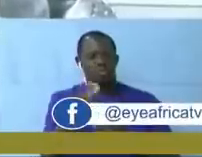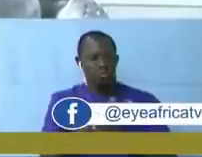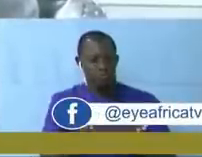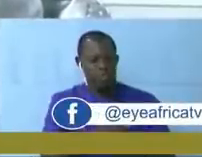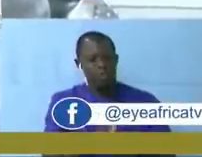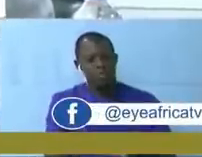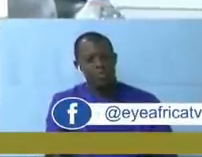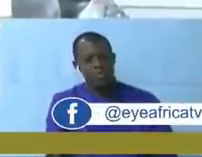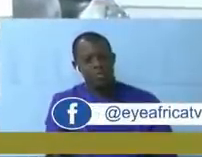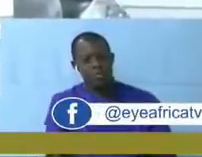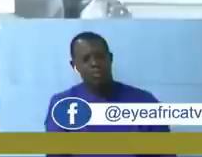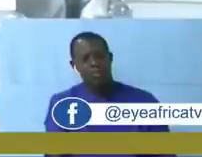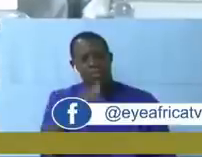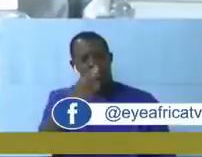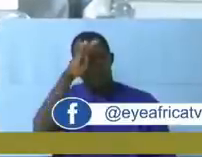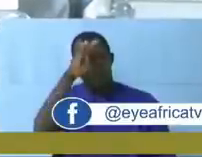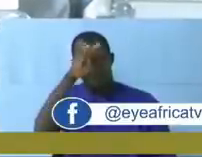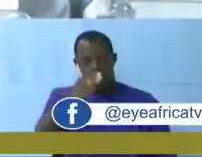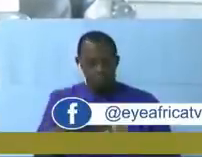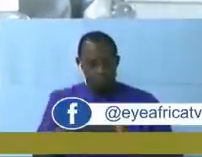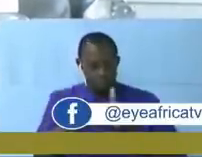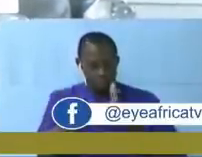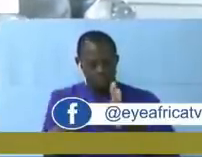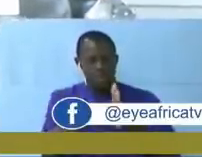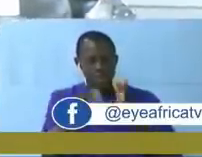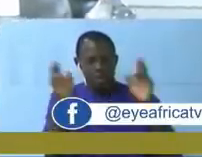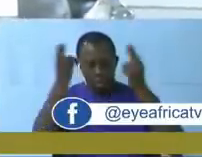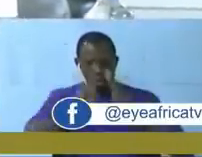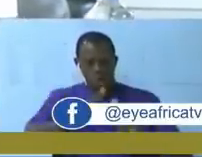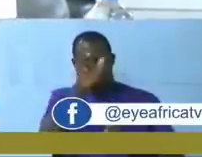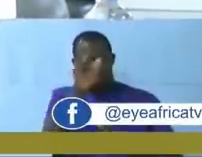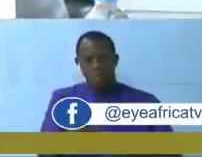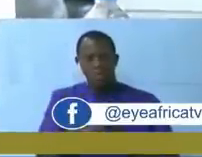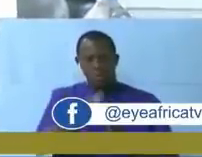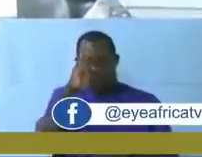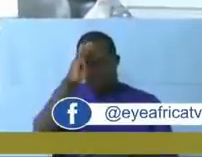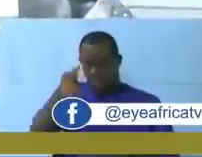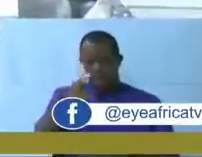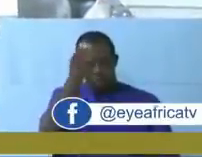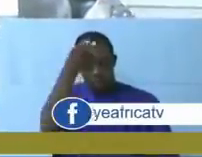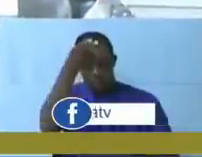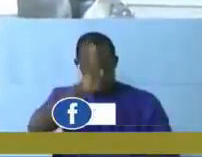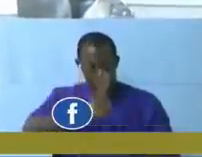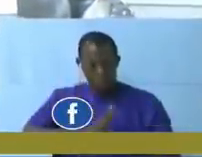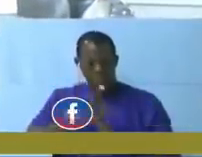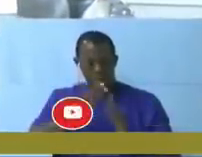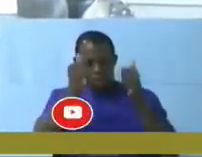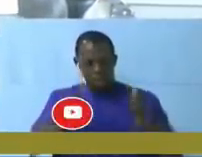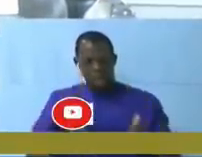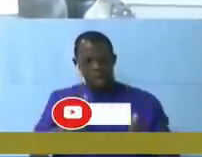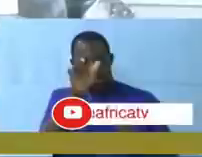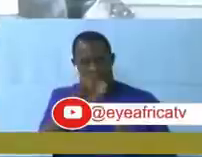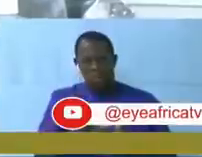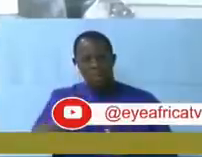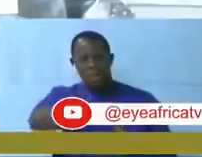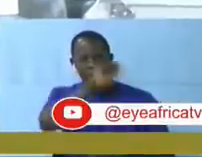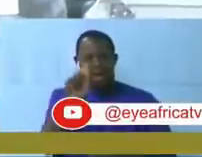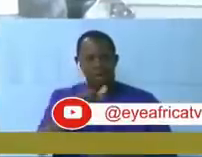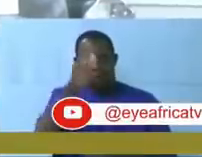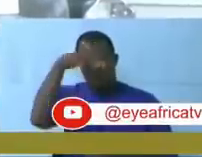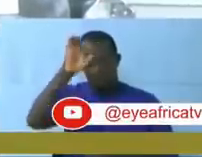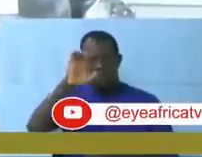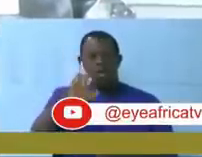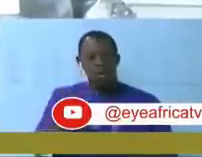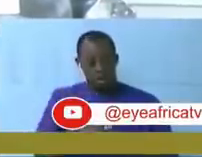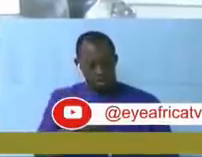Thank you, lead counsel. Thank you, honorable chair and commissioners. I have noted